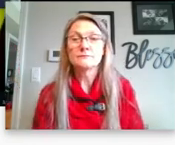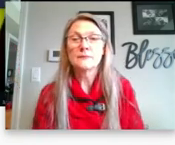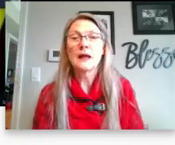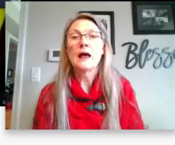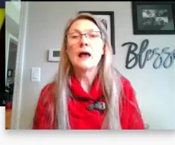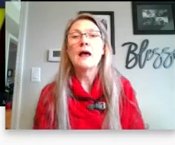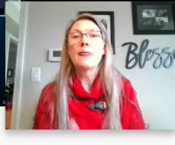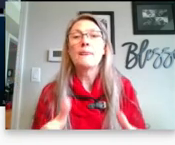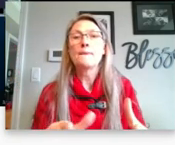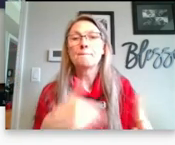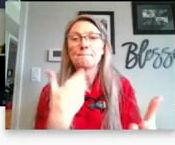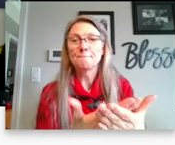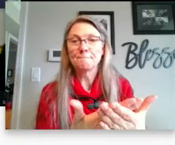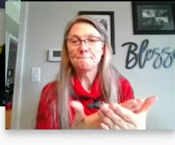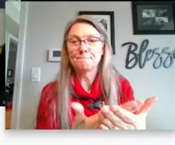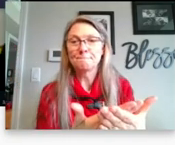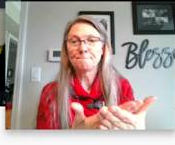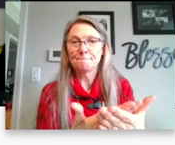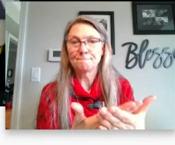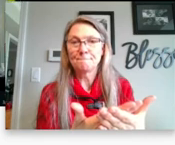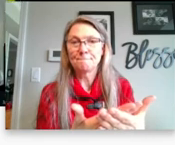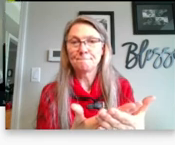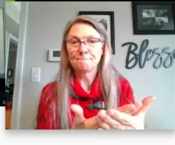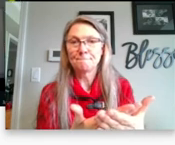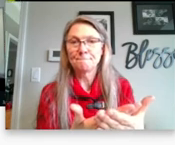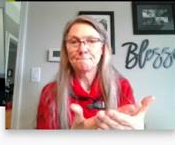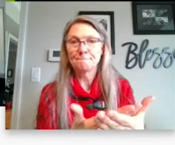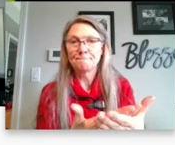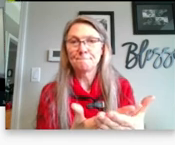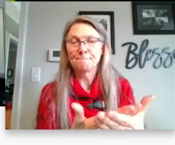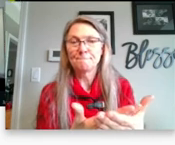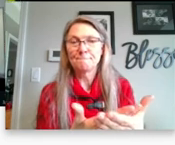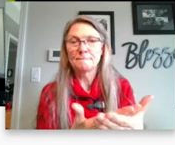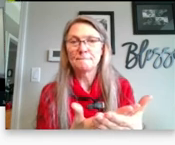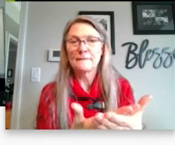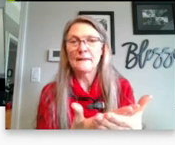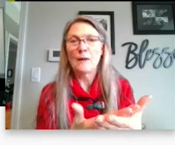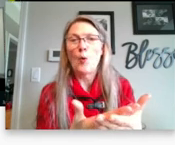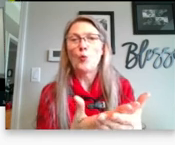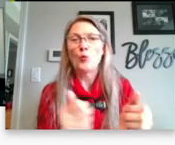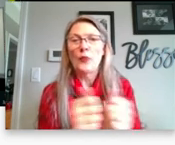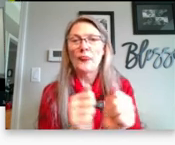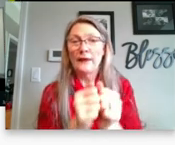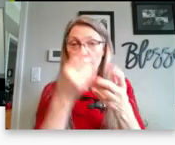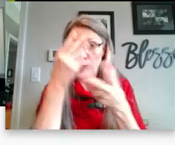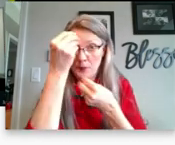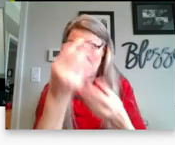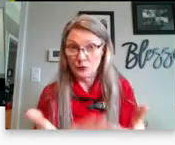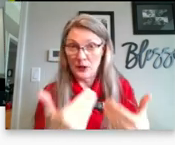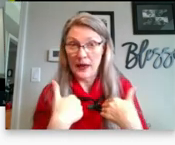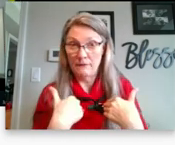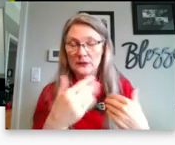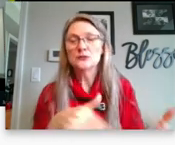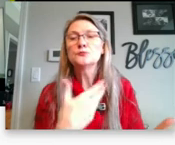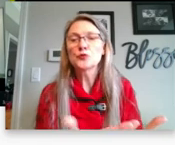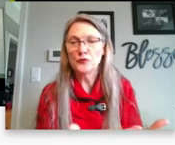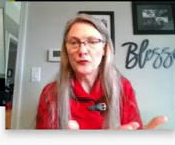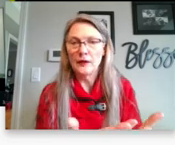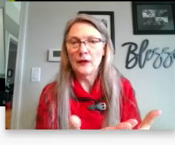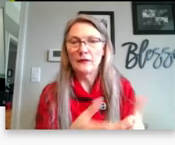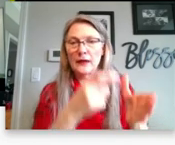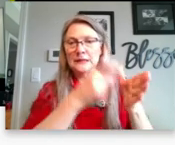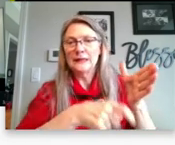prove, here we go. Let's take the information that we've got here and let's prove that a table